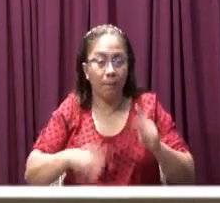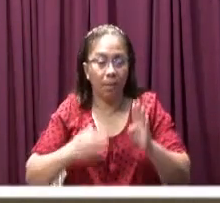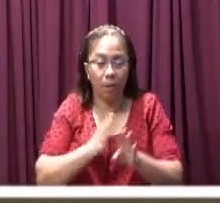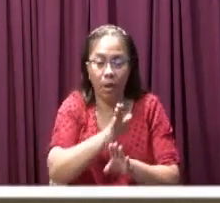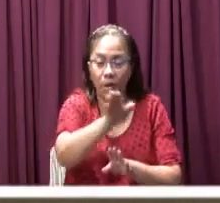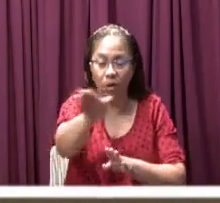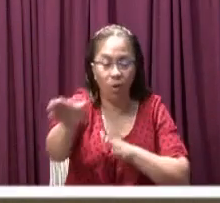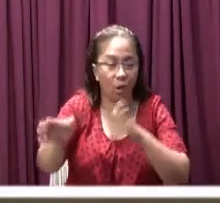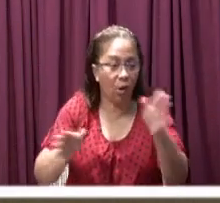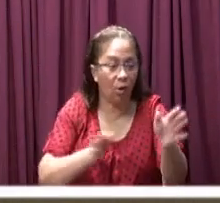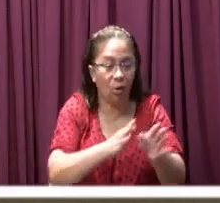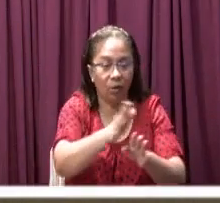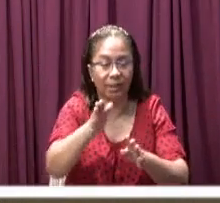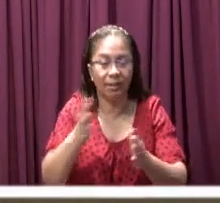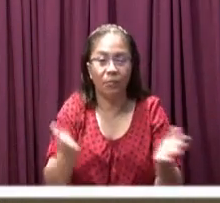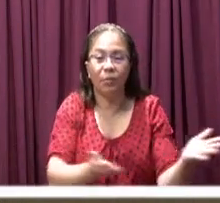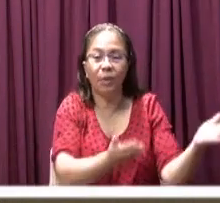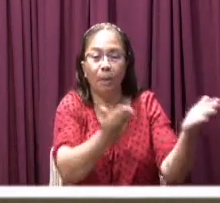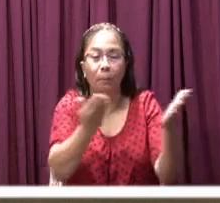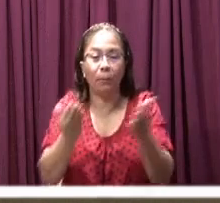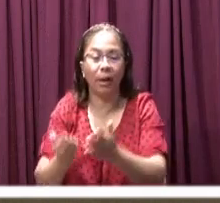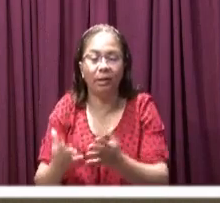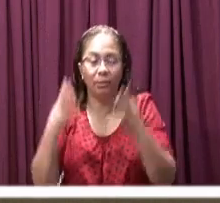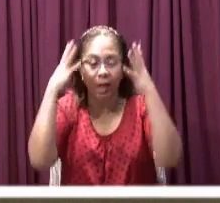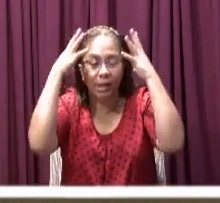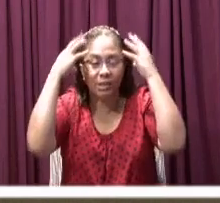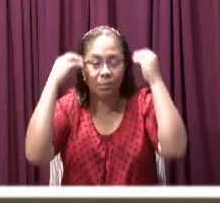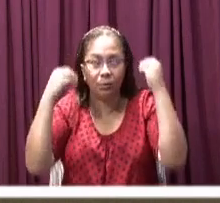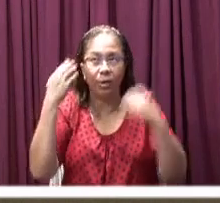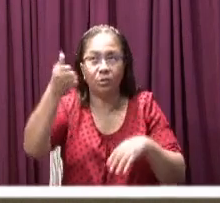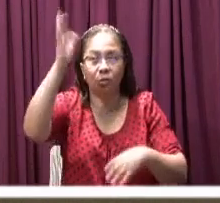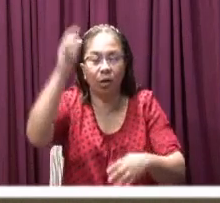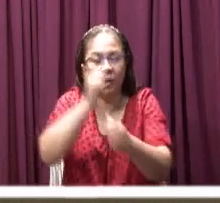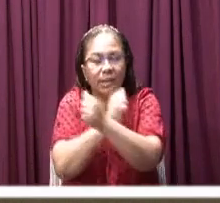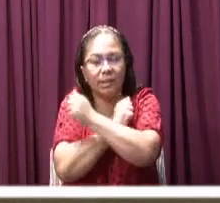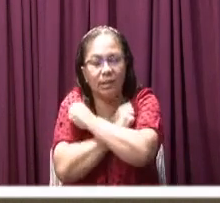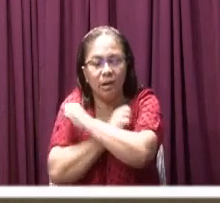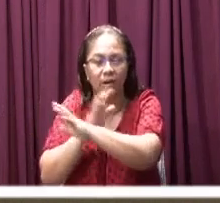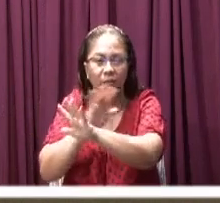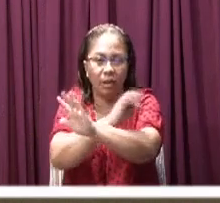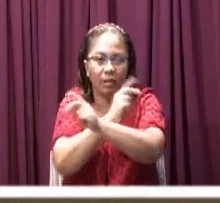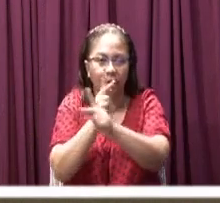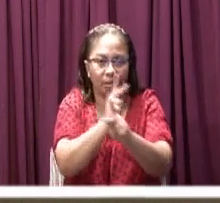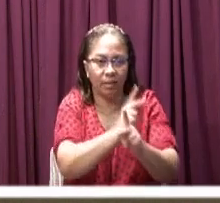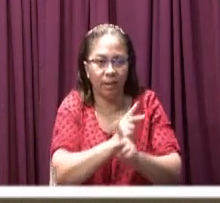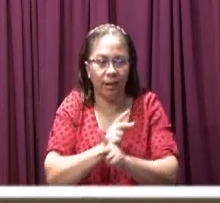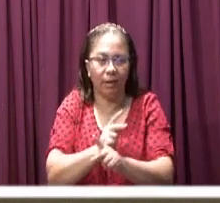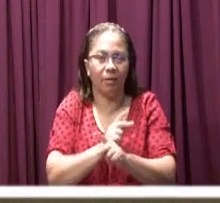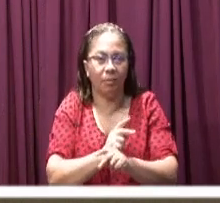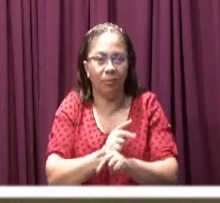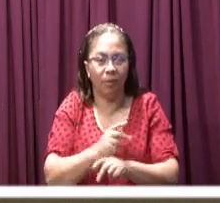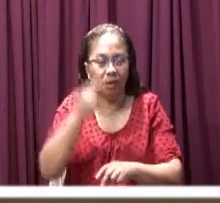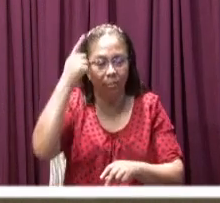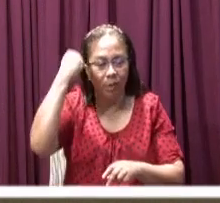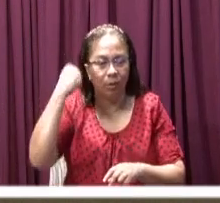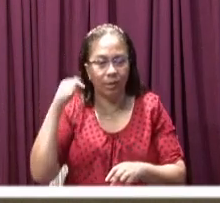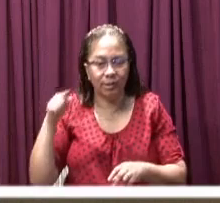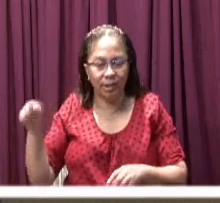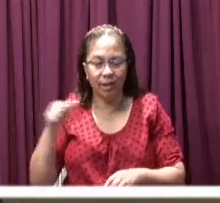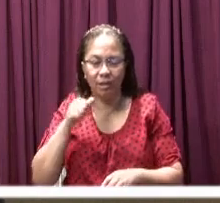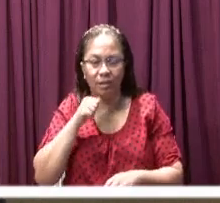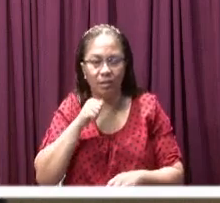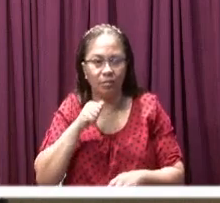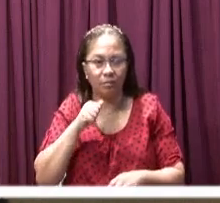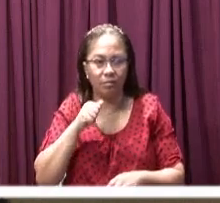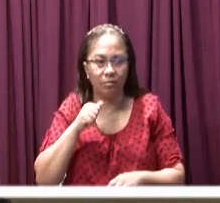and dejected to experience the loving care of God. So they are not harassed and dejected anymore, but they are like